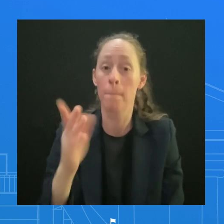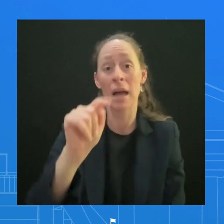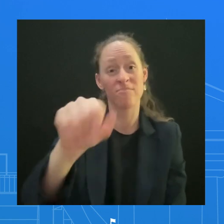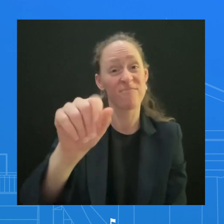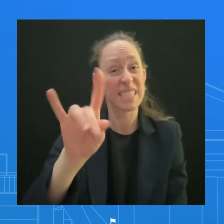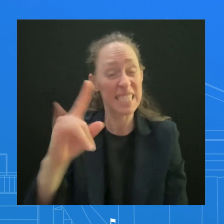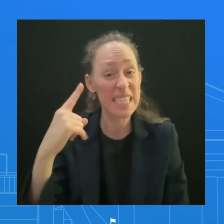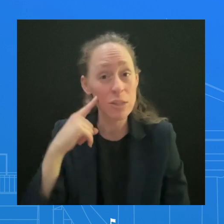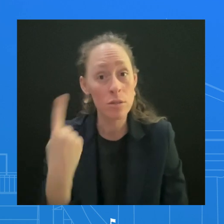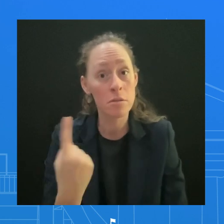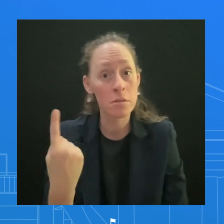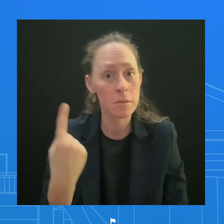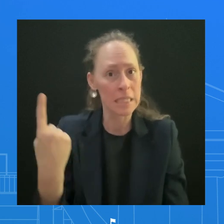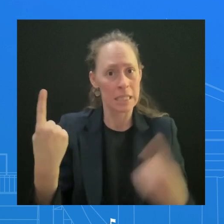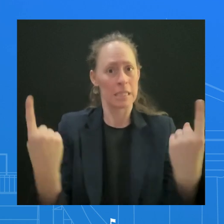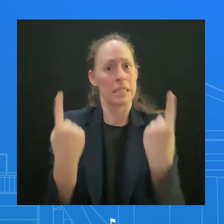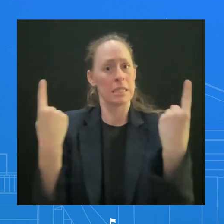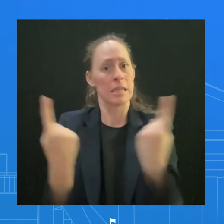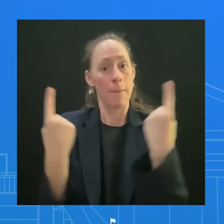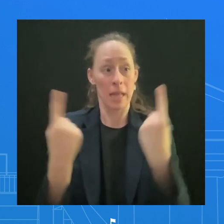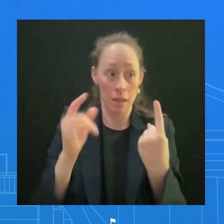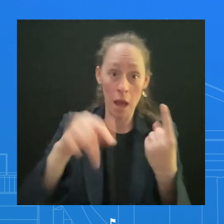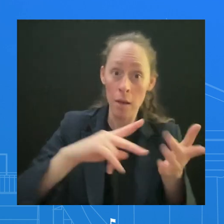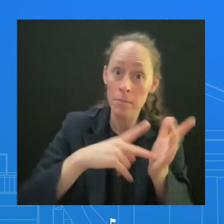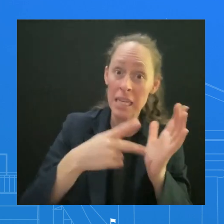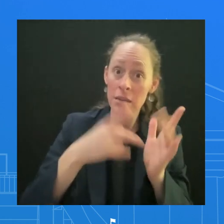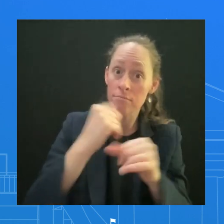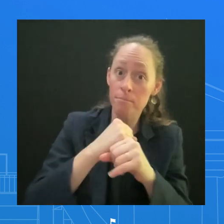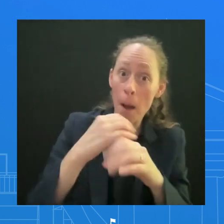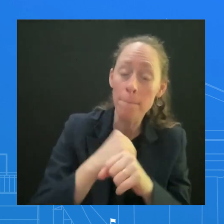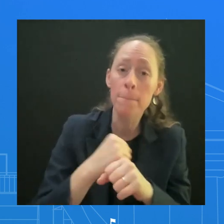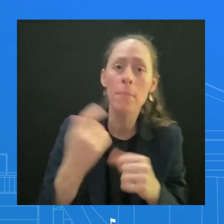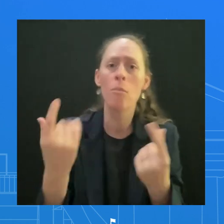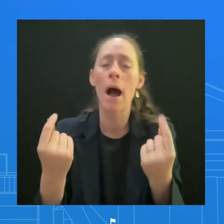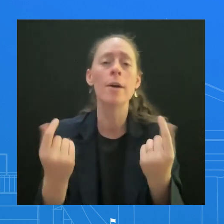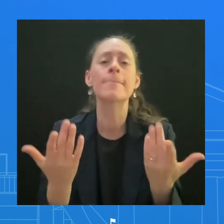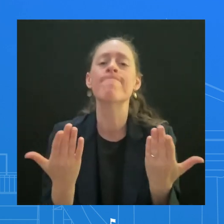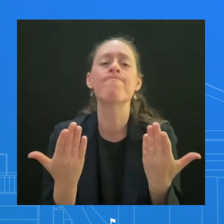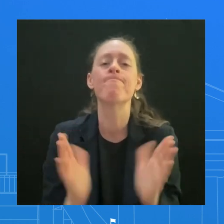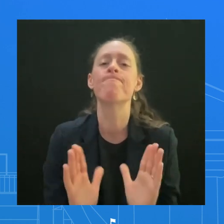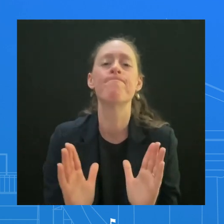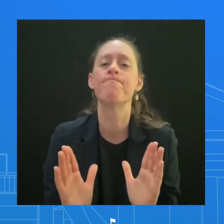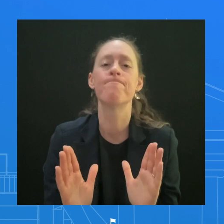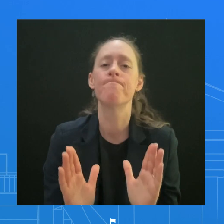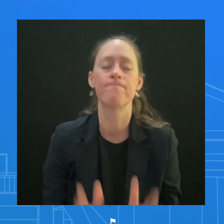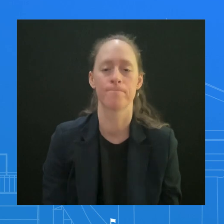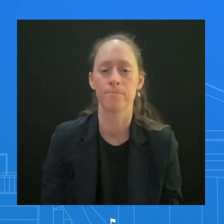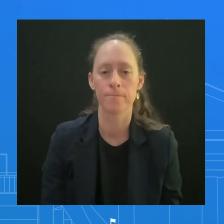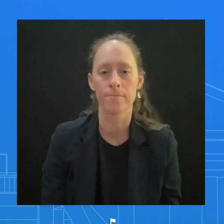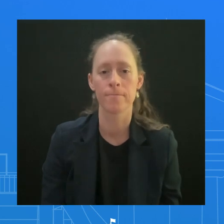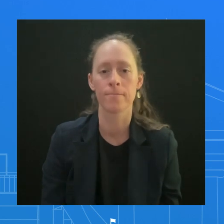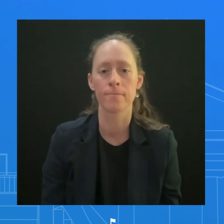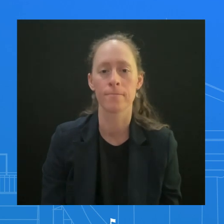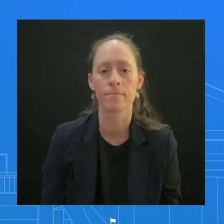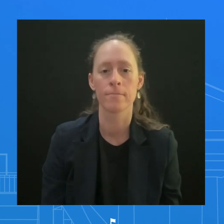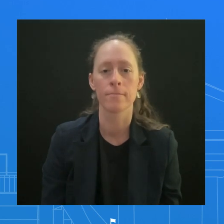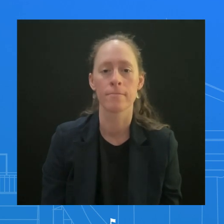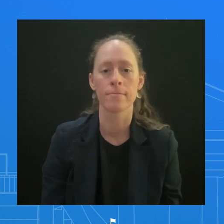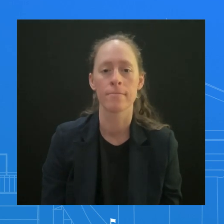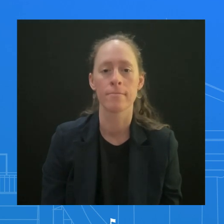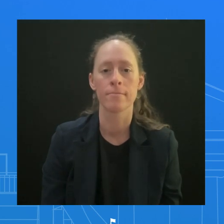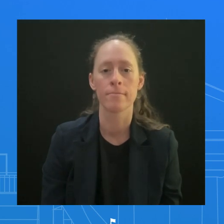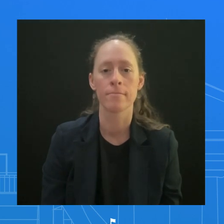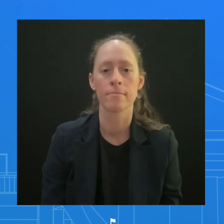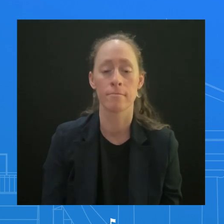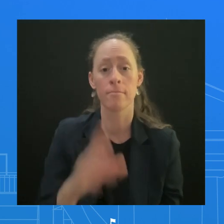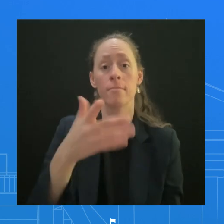meant. And they couldn't be clear that that data was connected to the Titan, to the submersible.